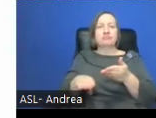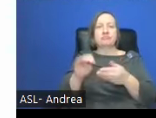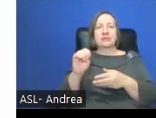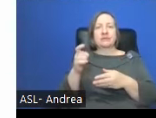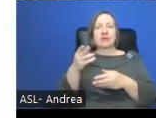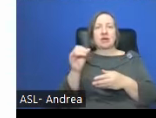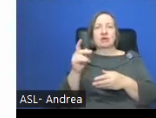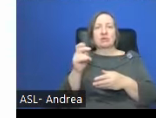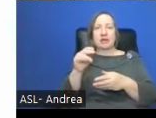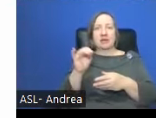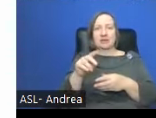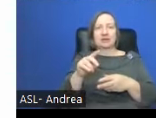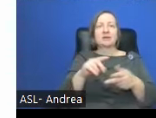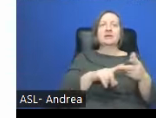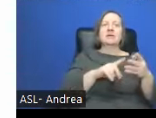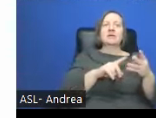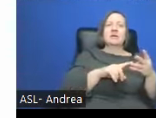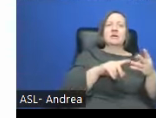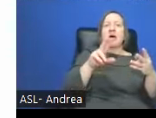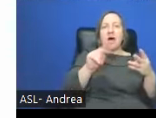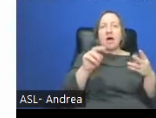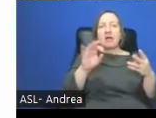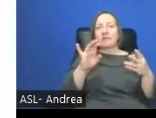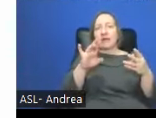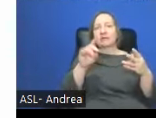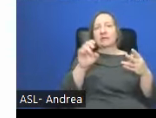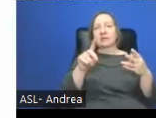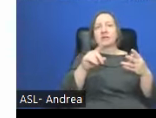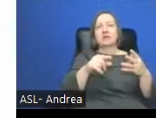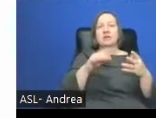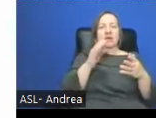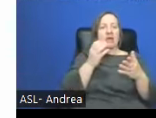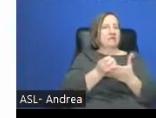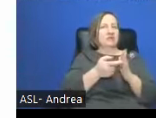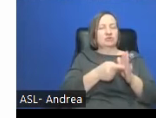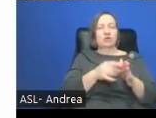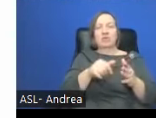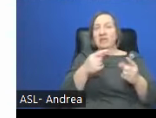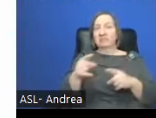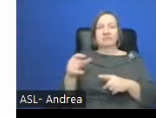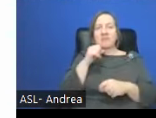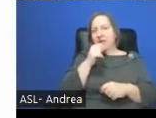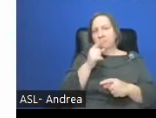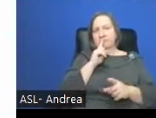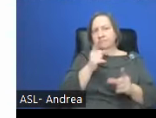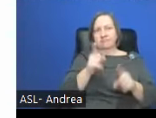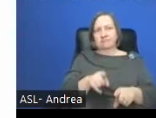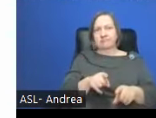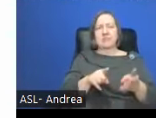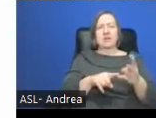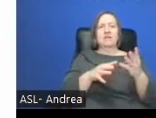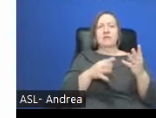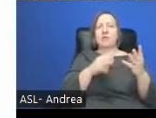3, unfounded, meaning the evidence shows the alleged events did not occur. And 4,